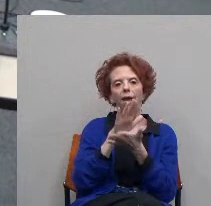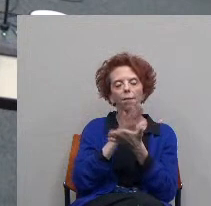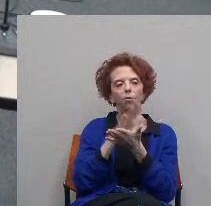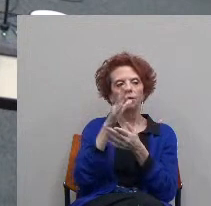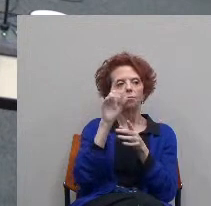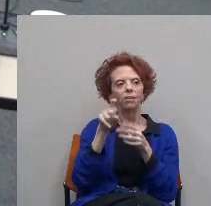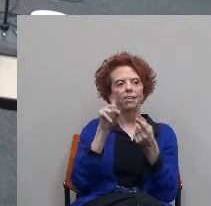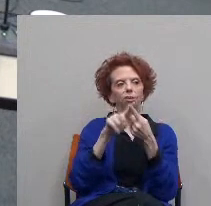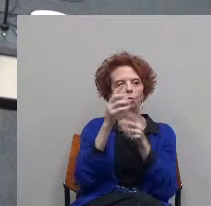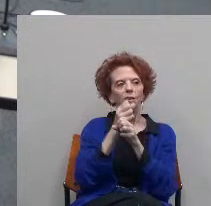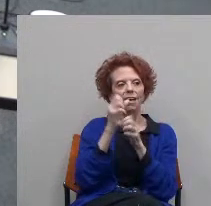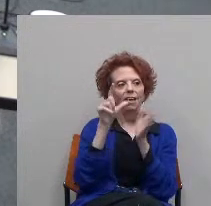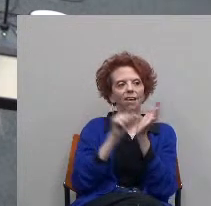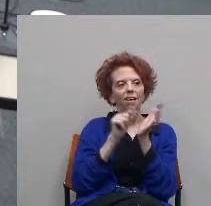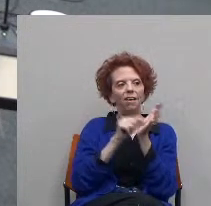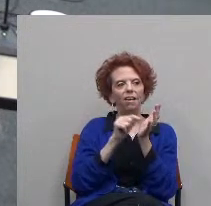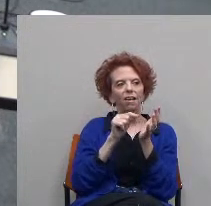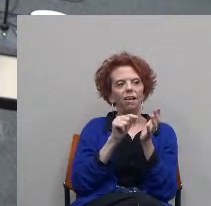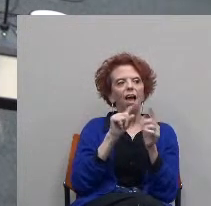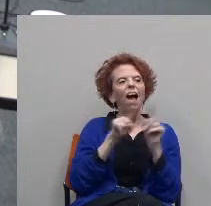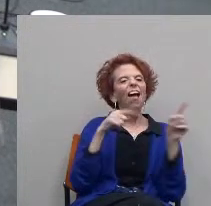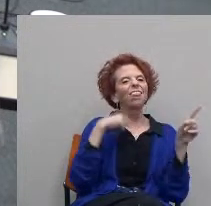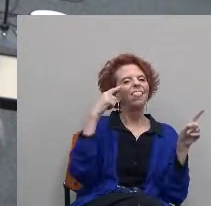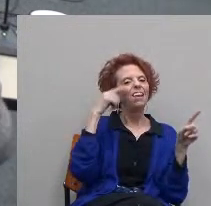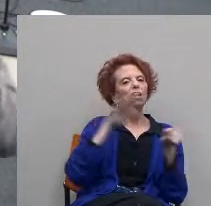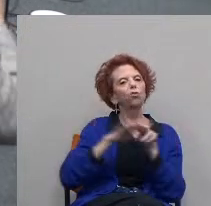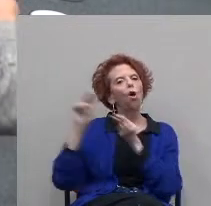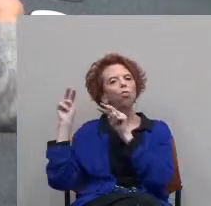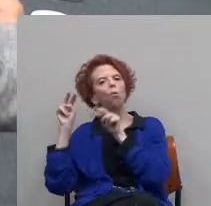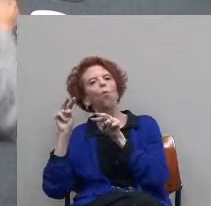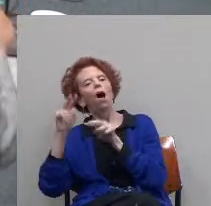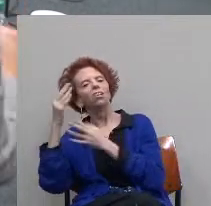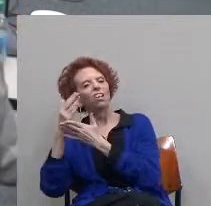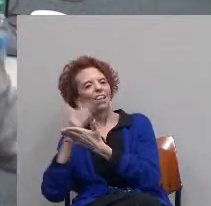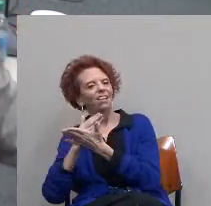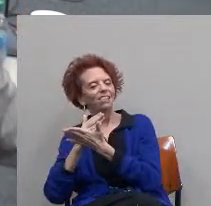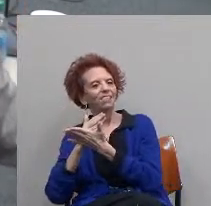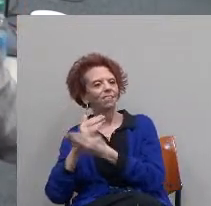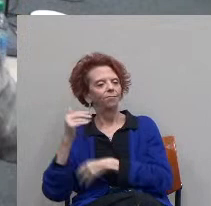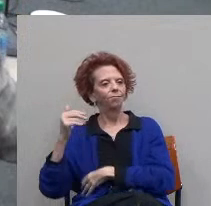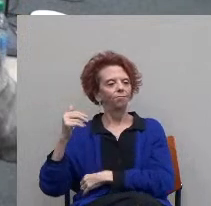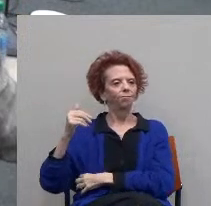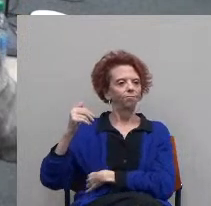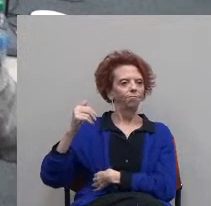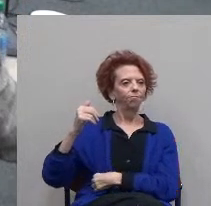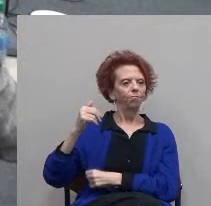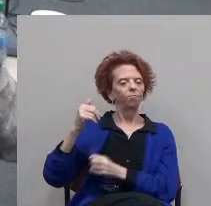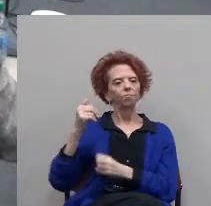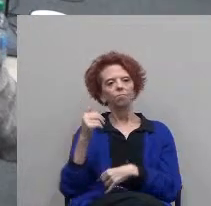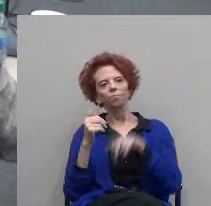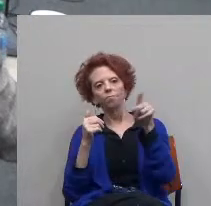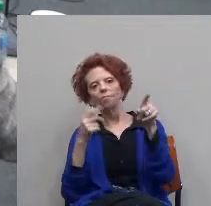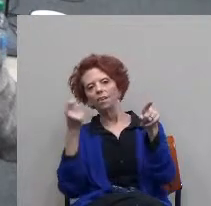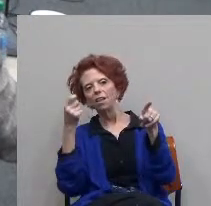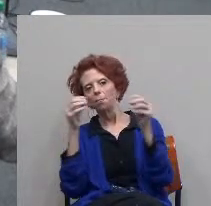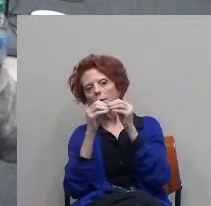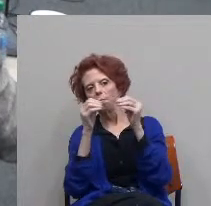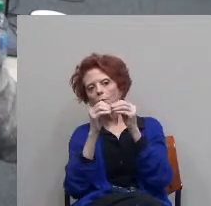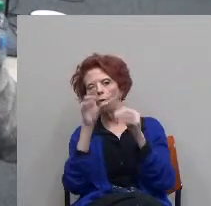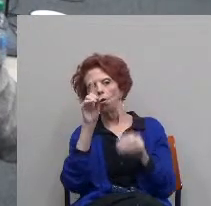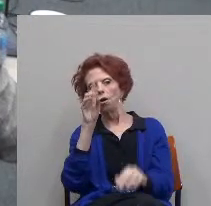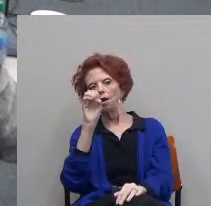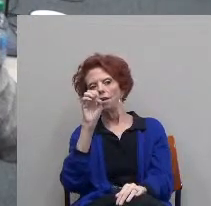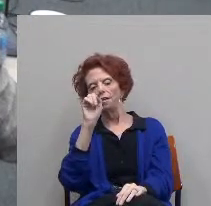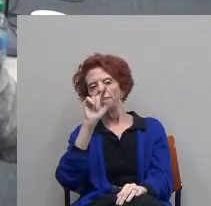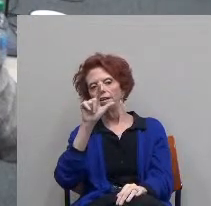It's on the watch list though? It's on the package. I don't want to get out of the weeds, but just a little bit more detail from